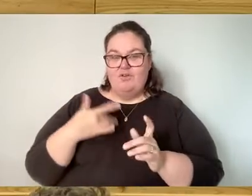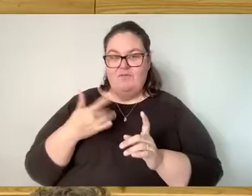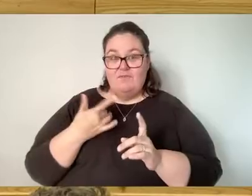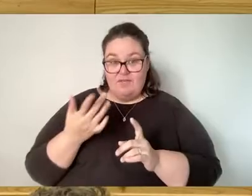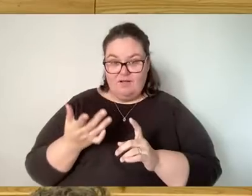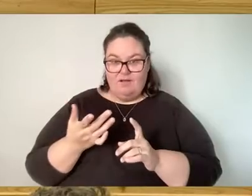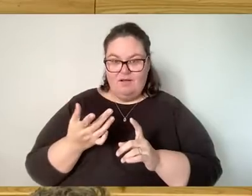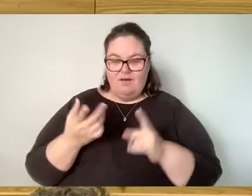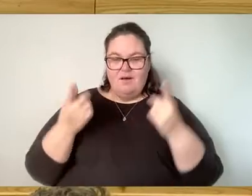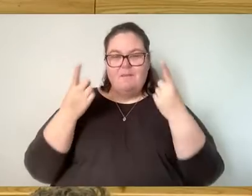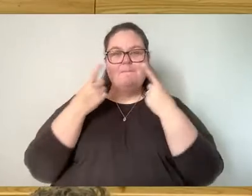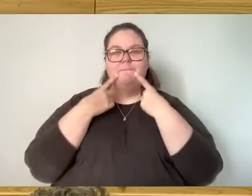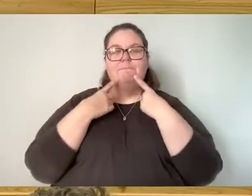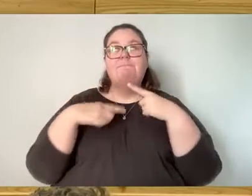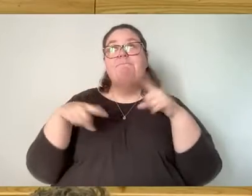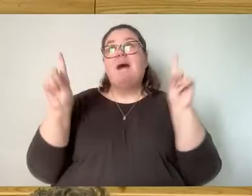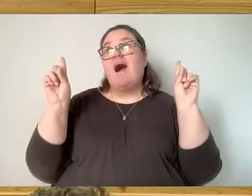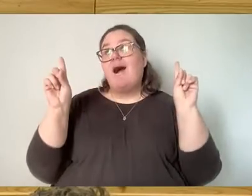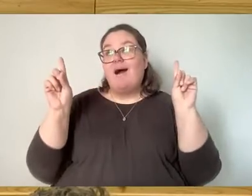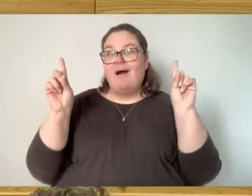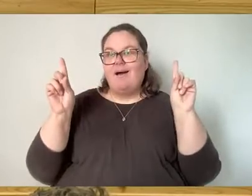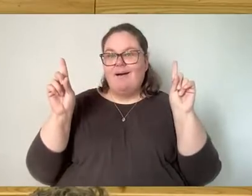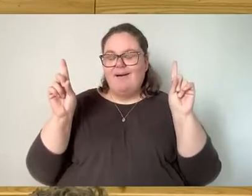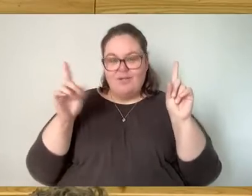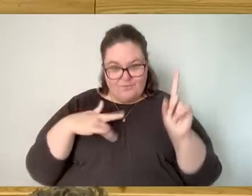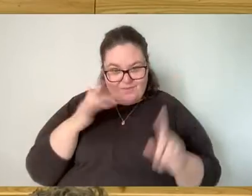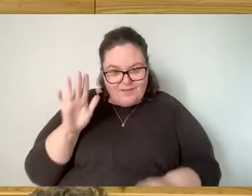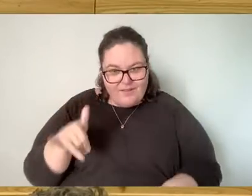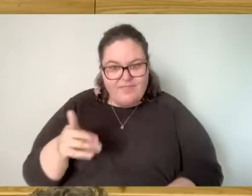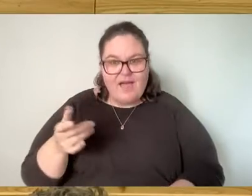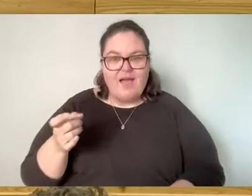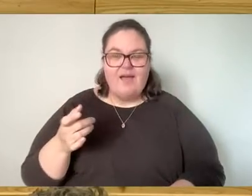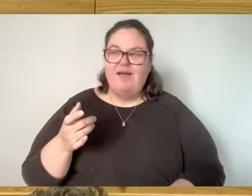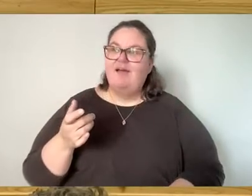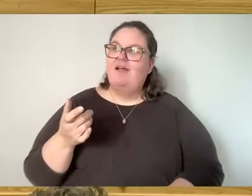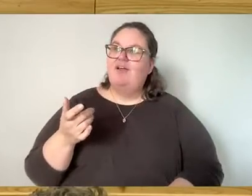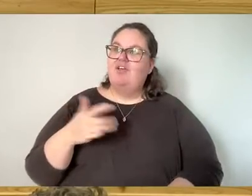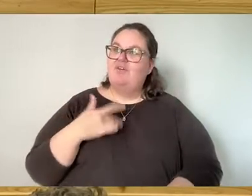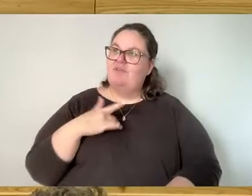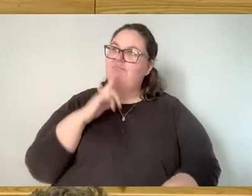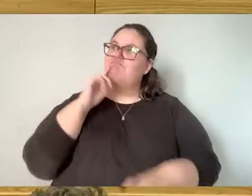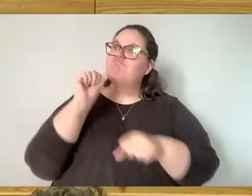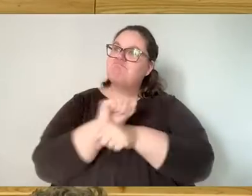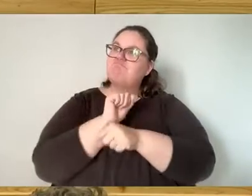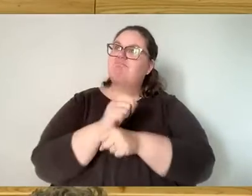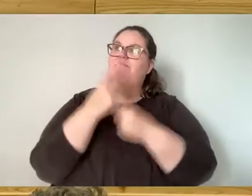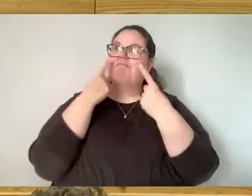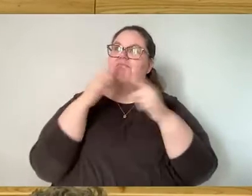the epitome, like this is something that will make a true difference finally.